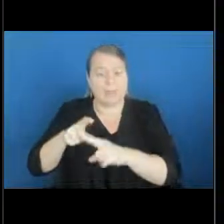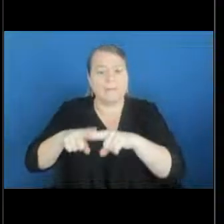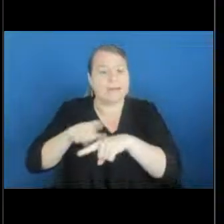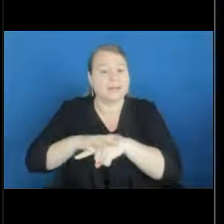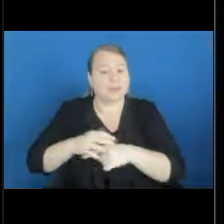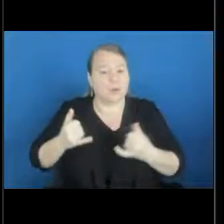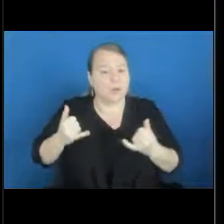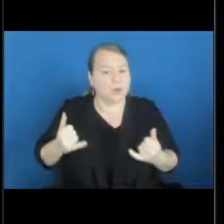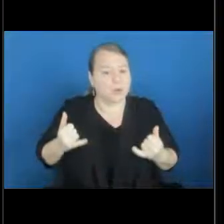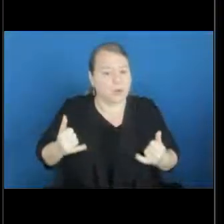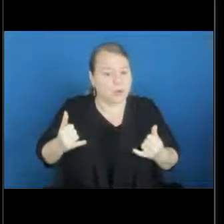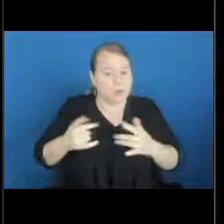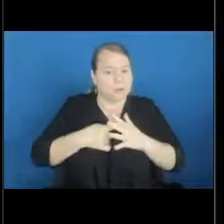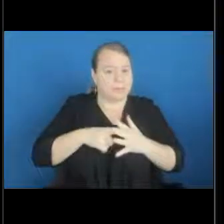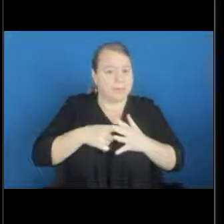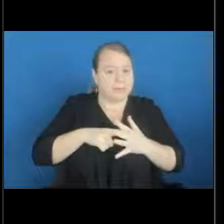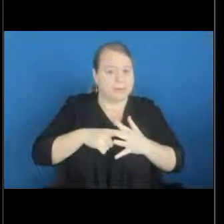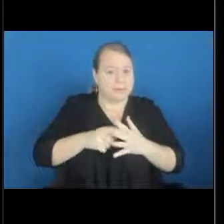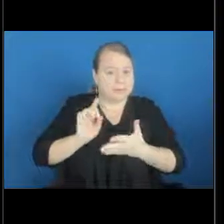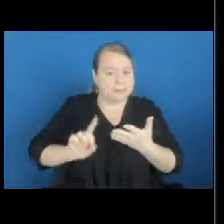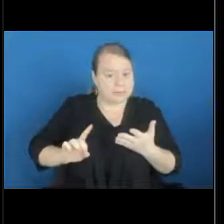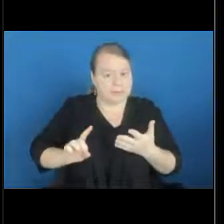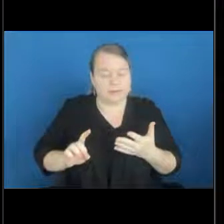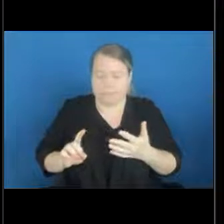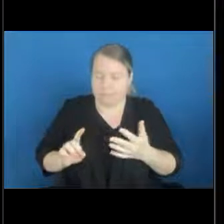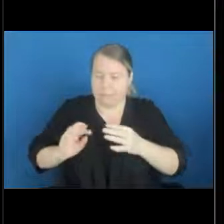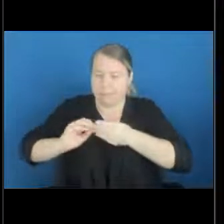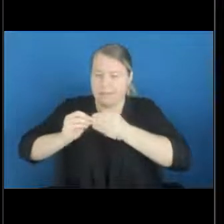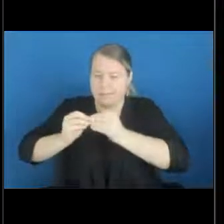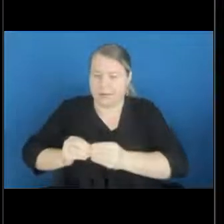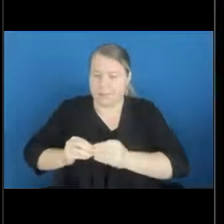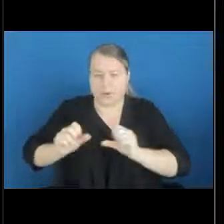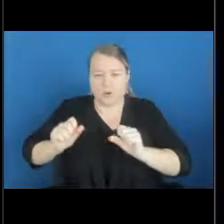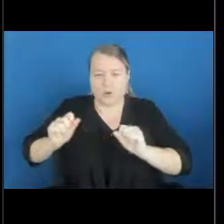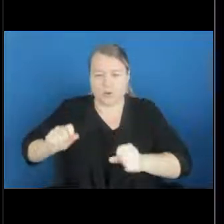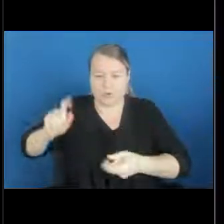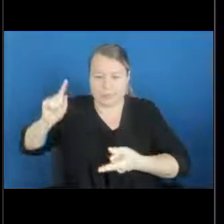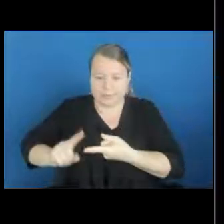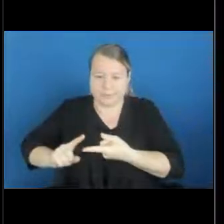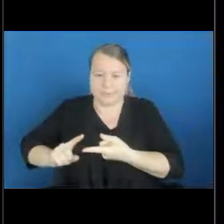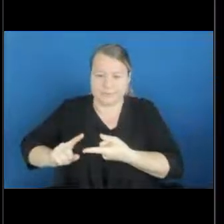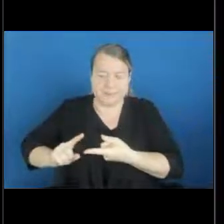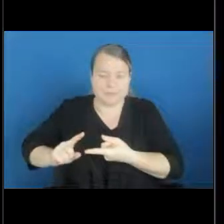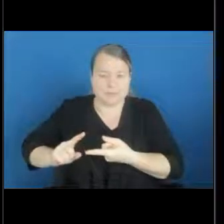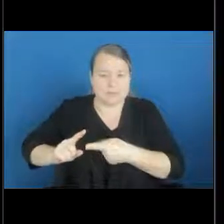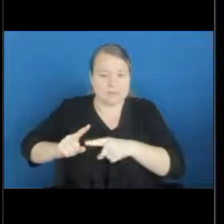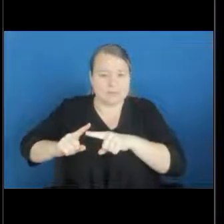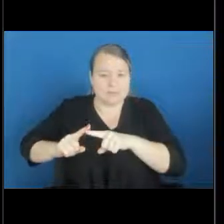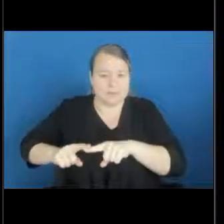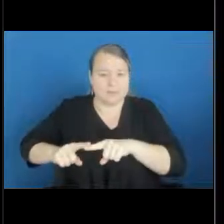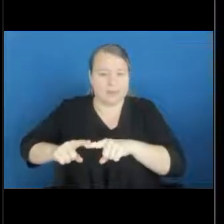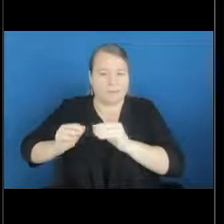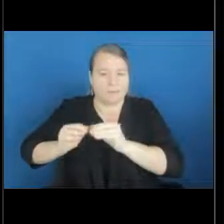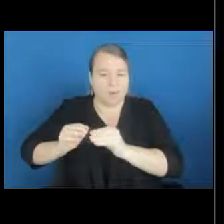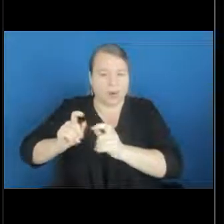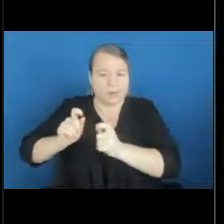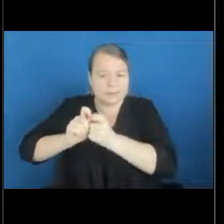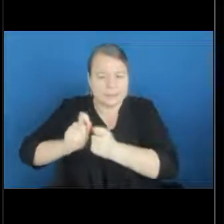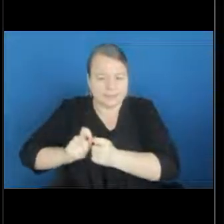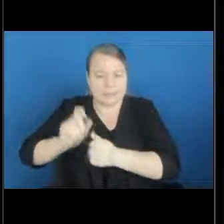current preliminary design, but those figures could be further reduced as we go into the more detailed design